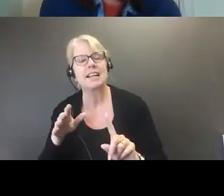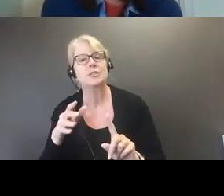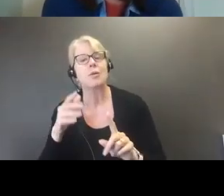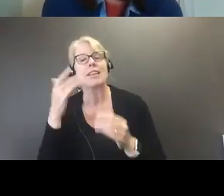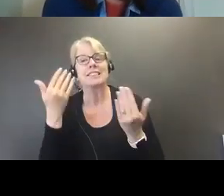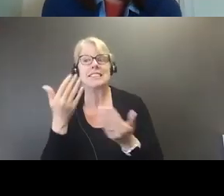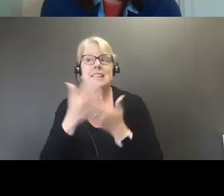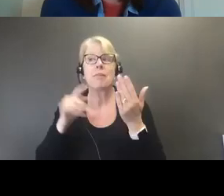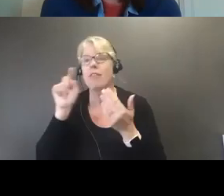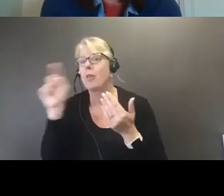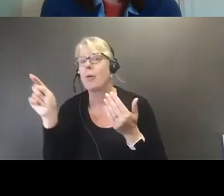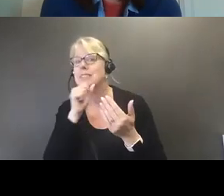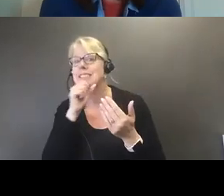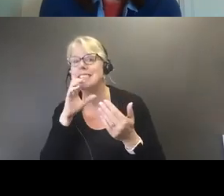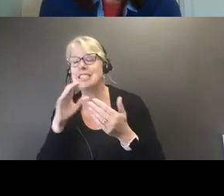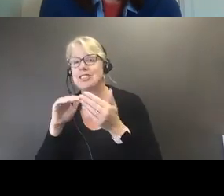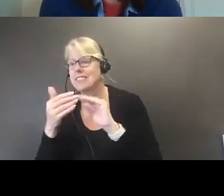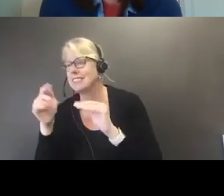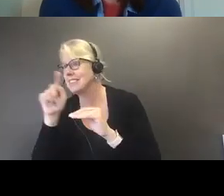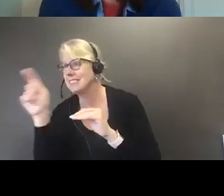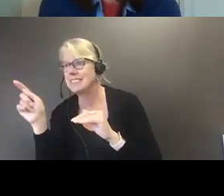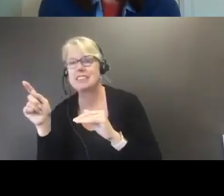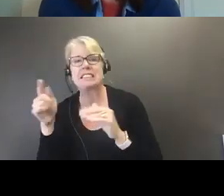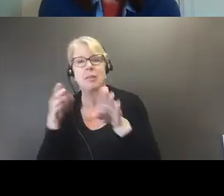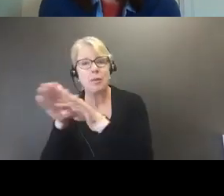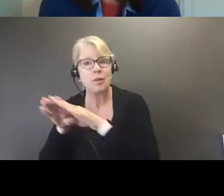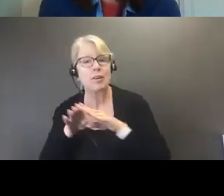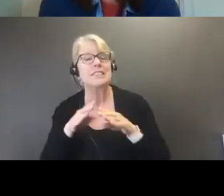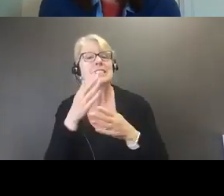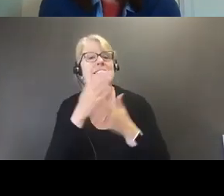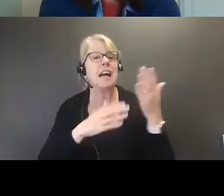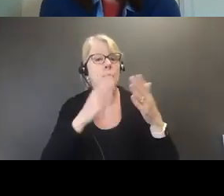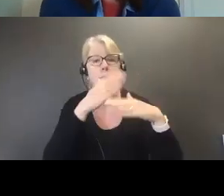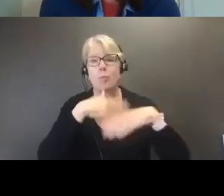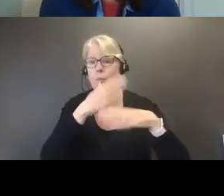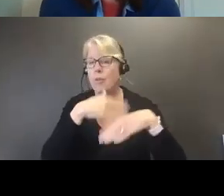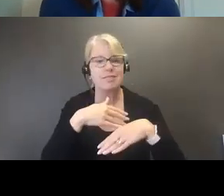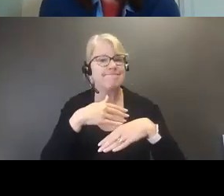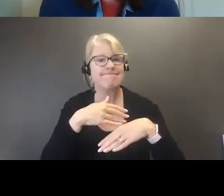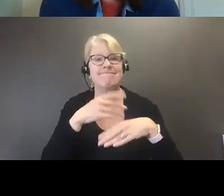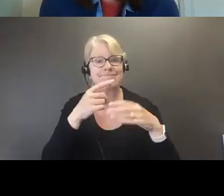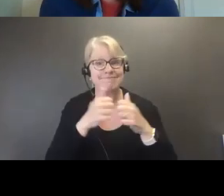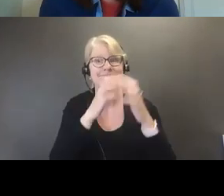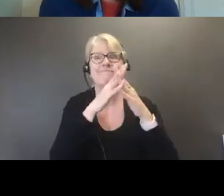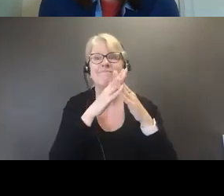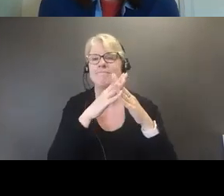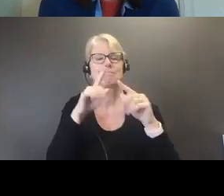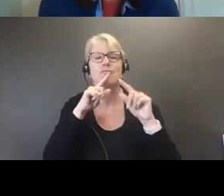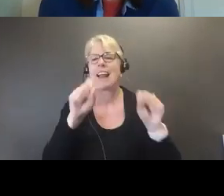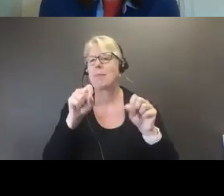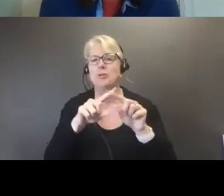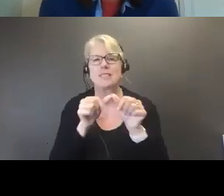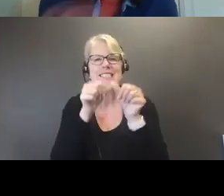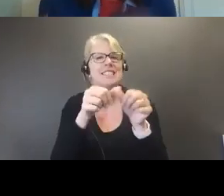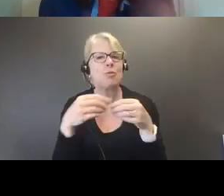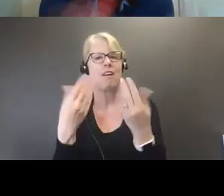Senior Centres Without Walls that had started were no longer able to continue offering programs. That,